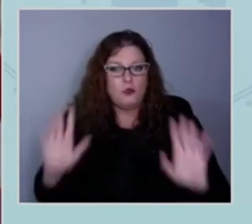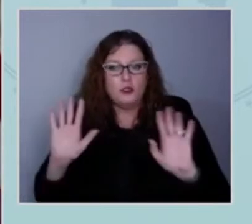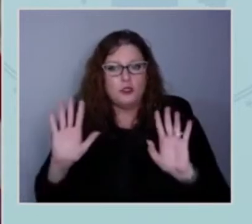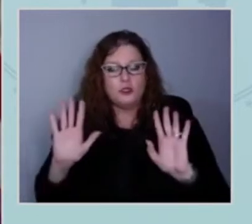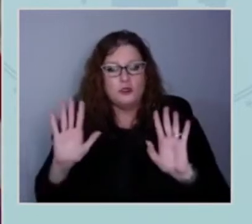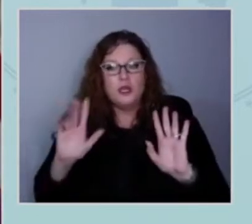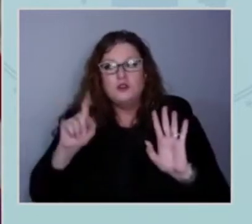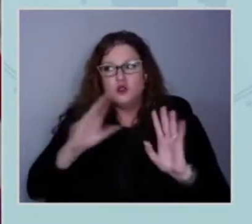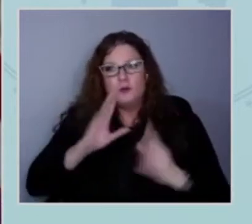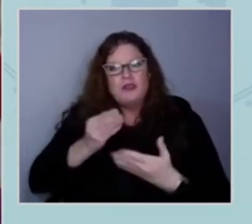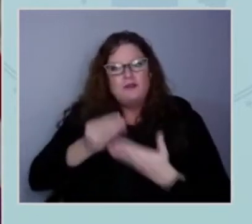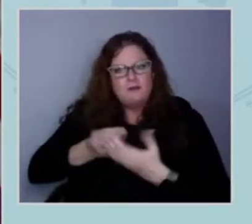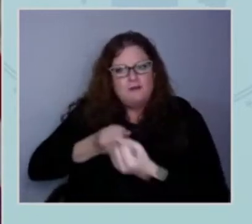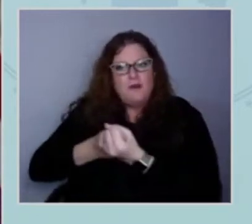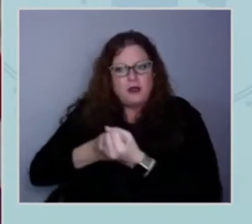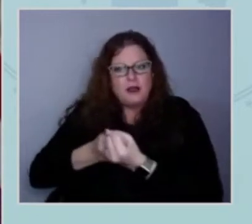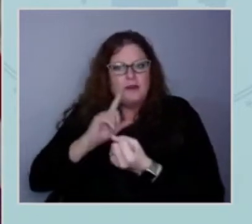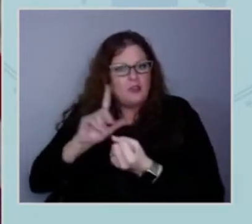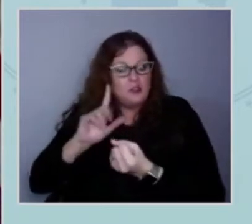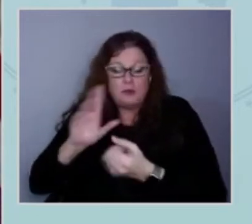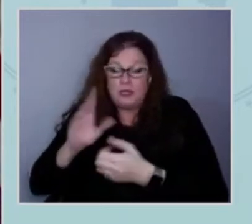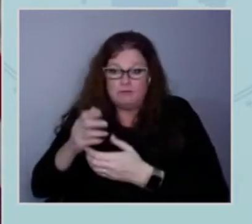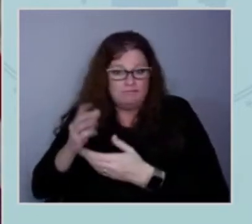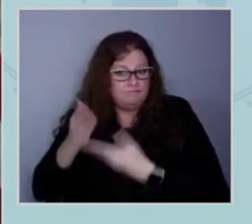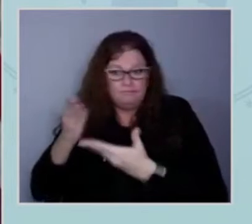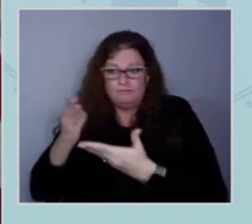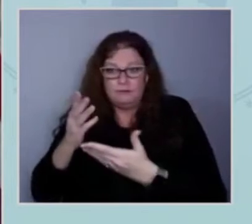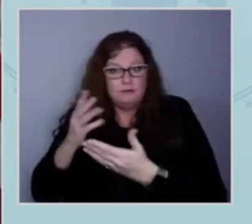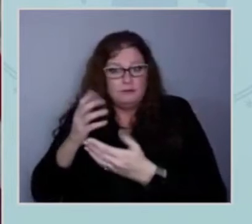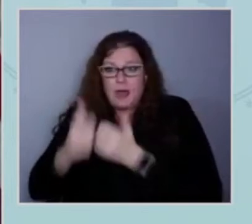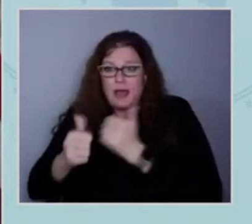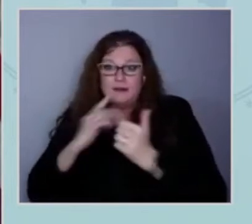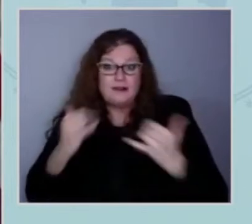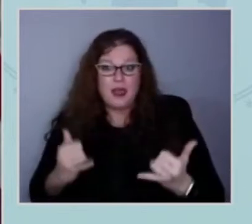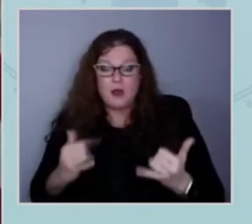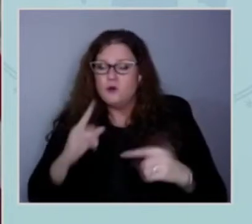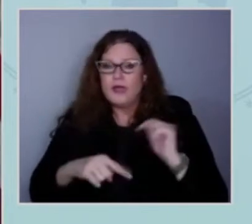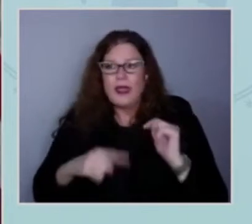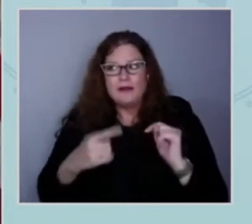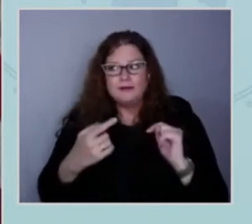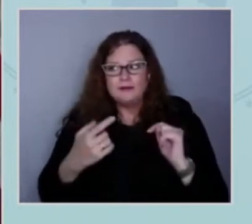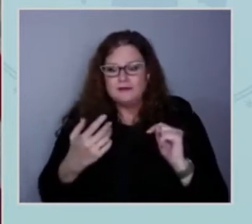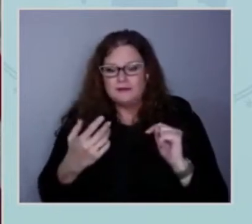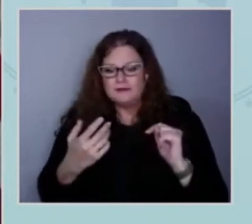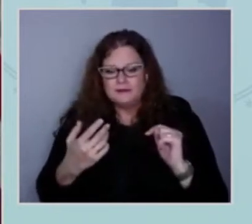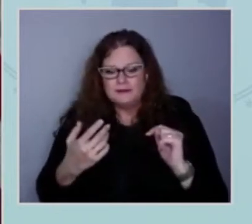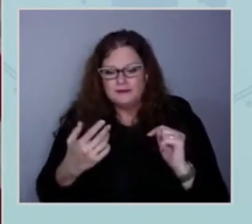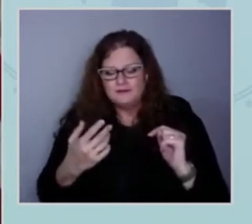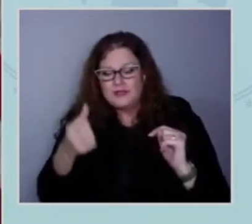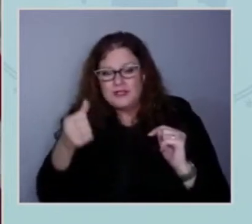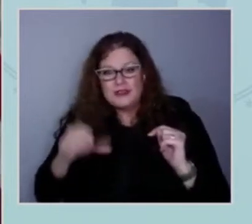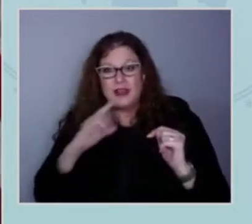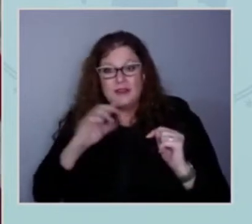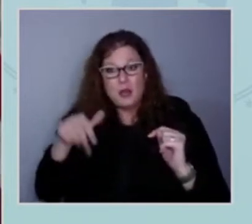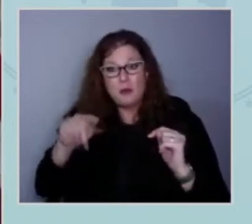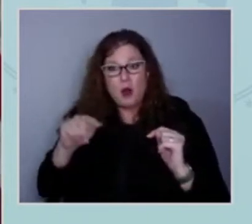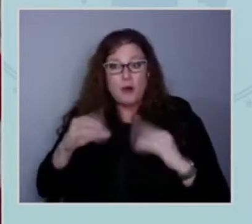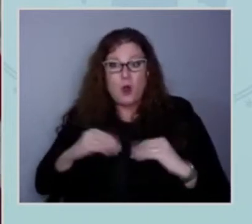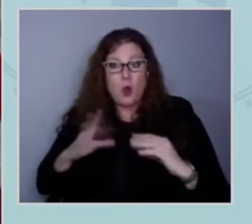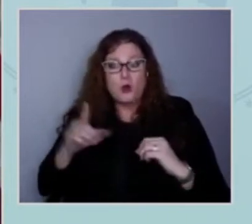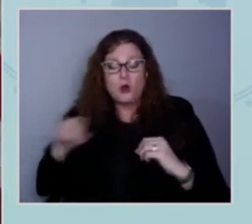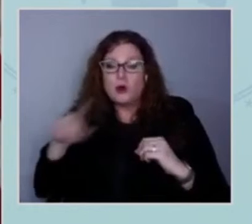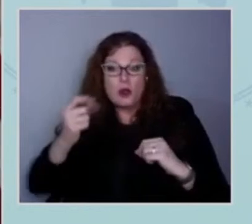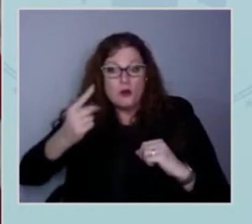mortgage until this crisis is over. And it should be funded. That should be held up. Now, you can't deny